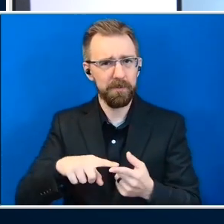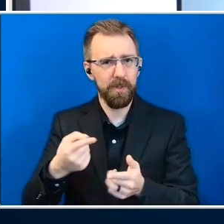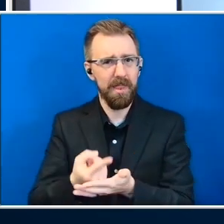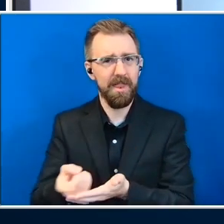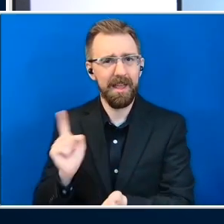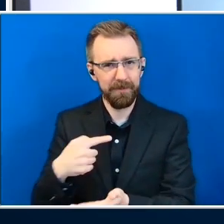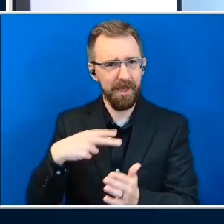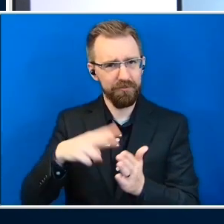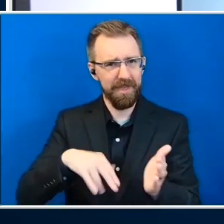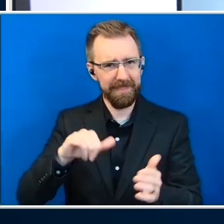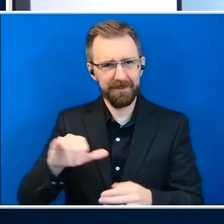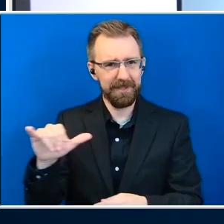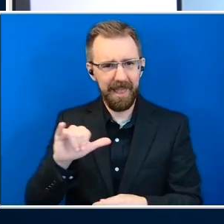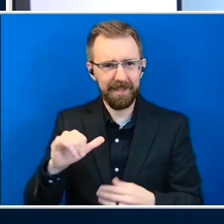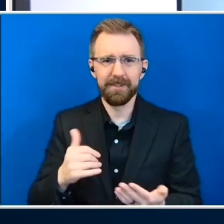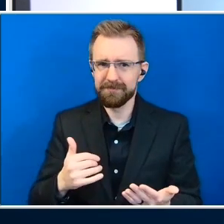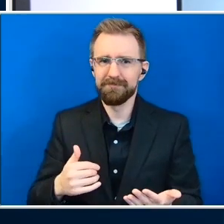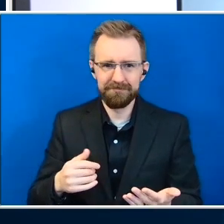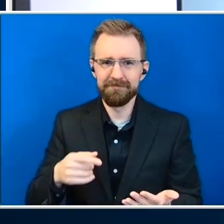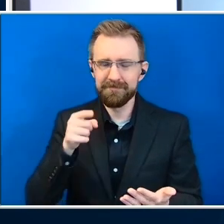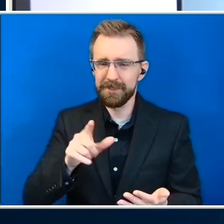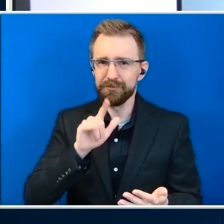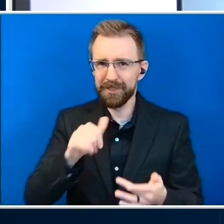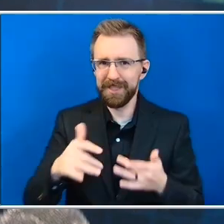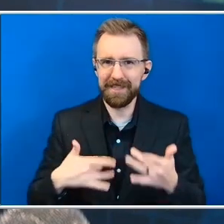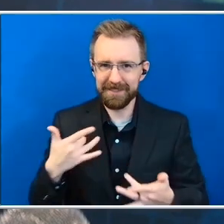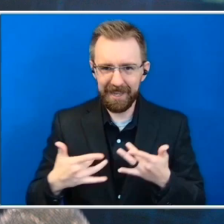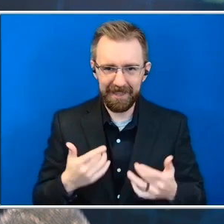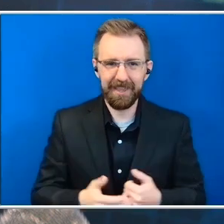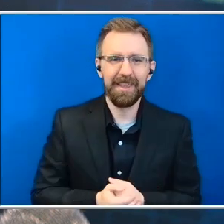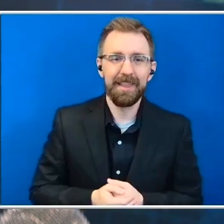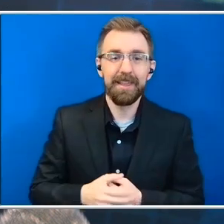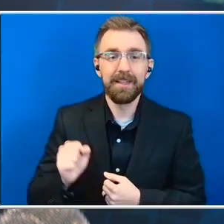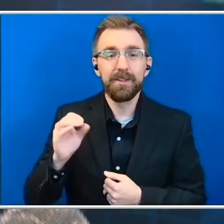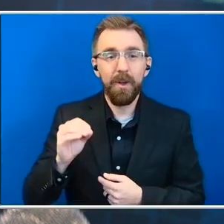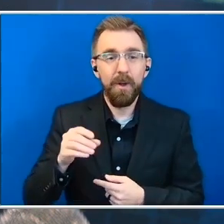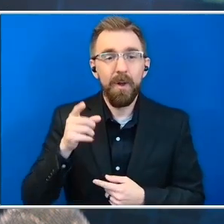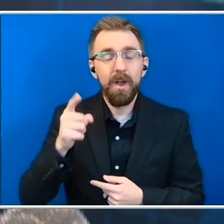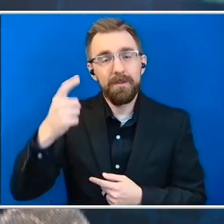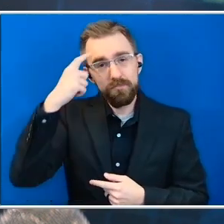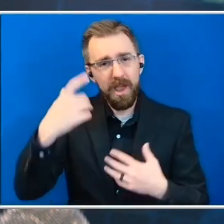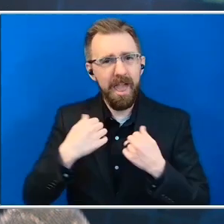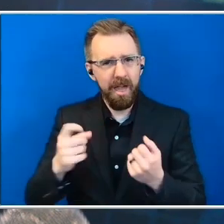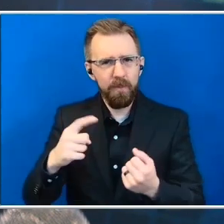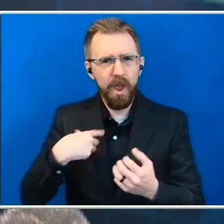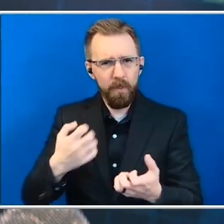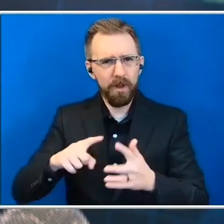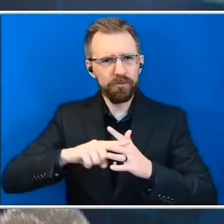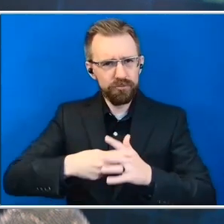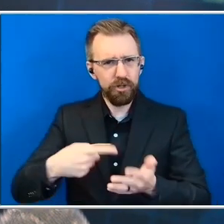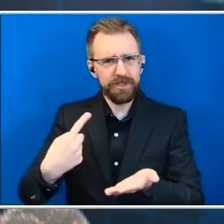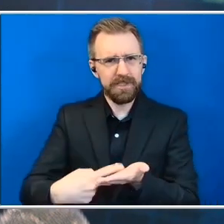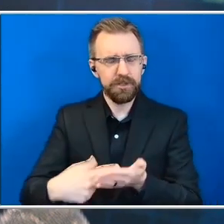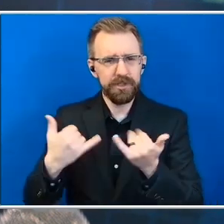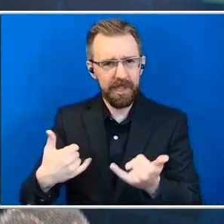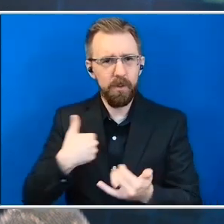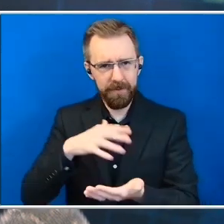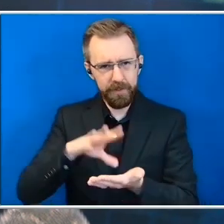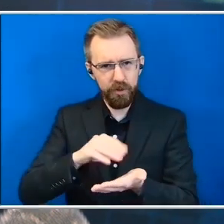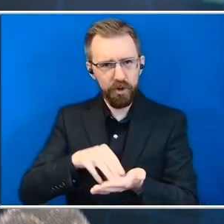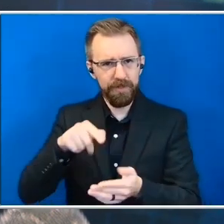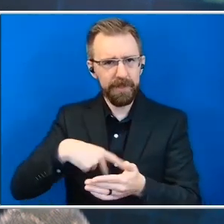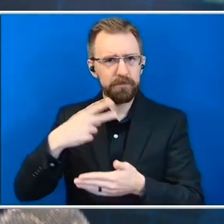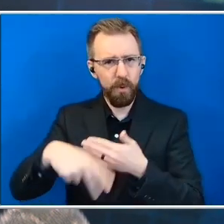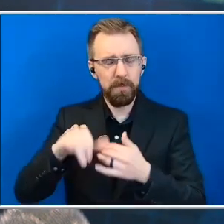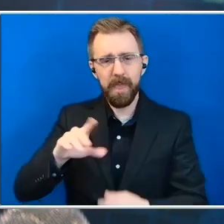oh, this is really exciting. So brain health is where I want to start our discussion today. We've learned on this program before that dementia is